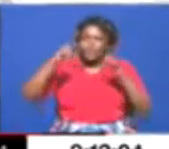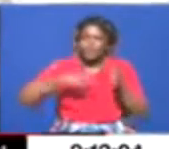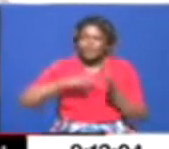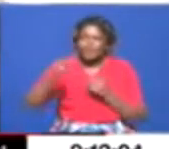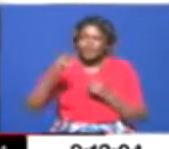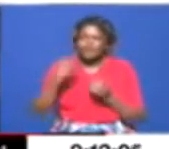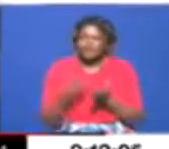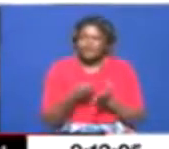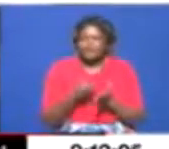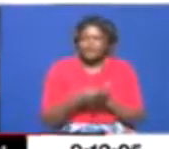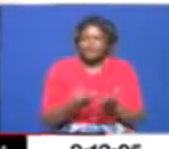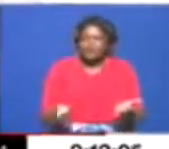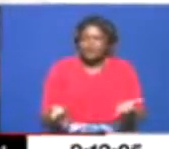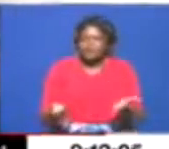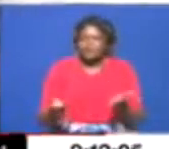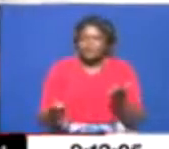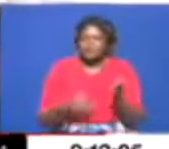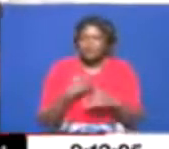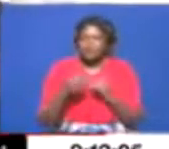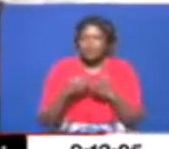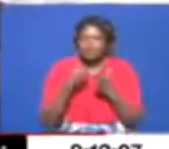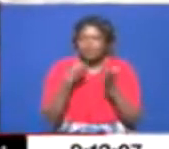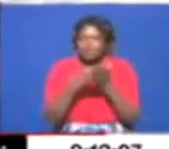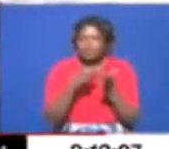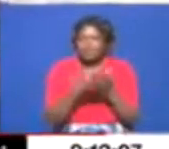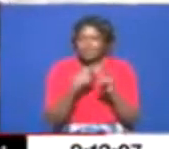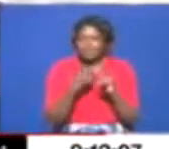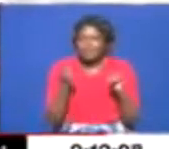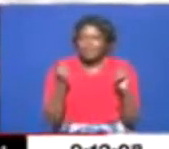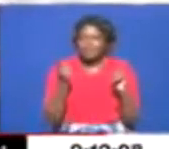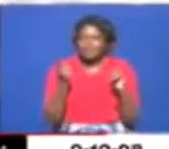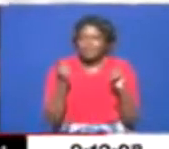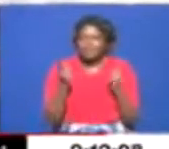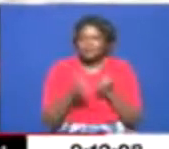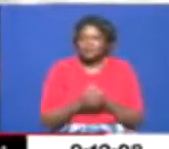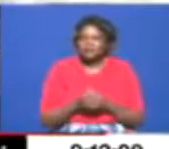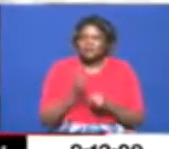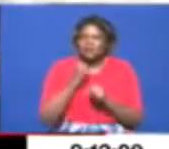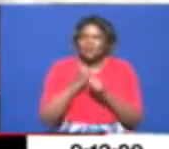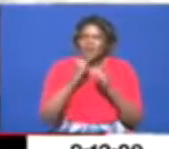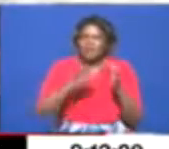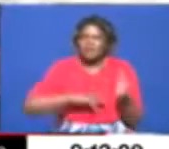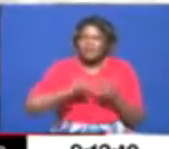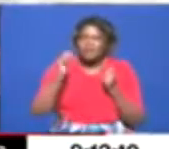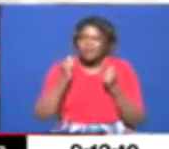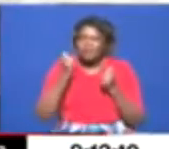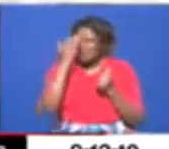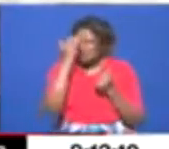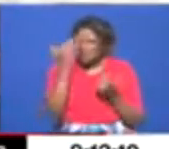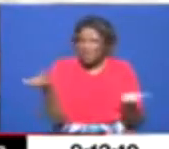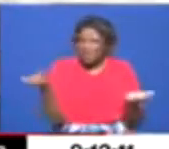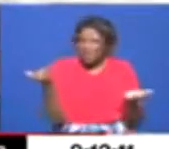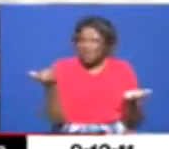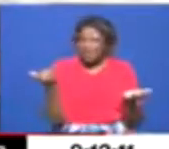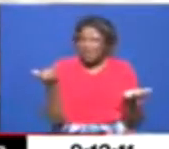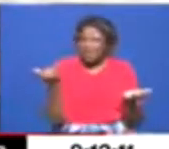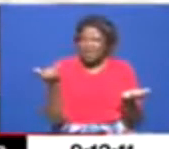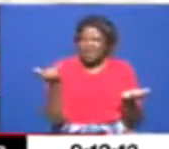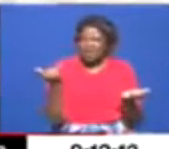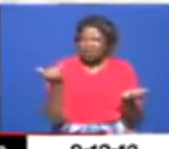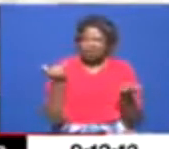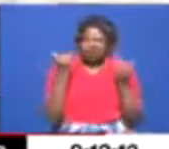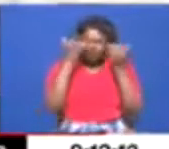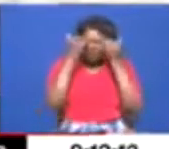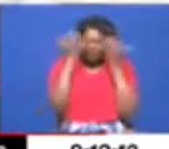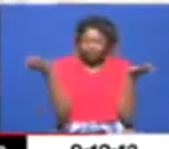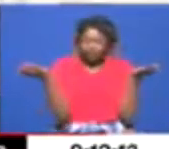fees, all the amount. But it's very surprising the workers have not been paid. Why? How? We have not been given direction with the school